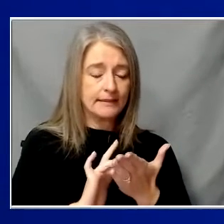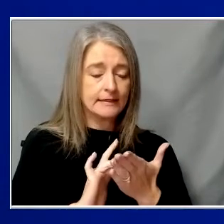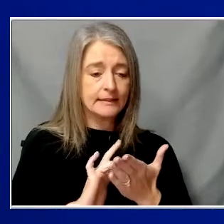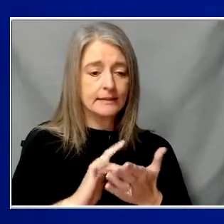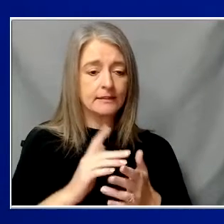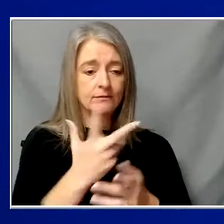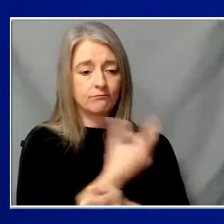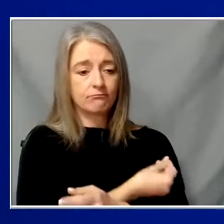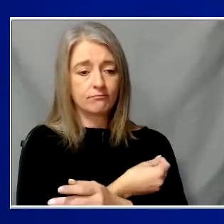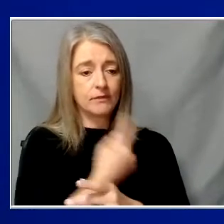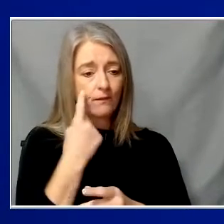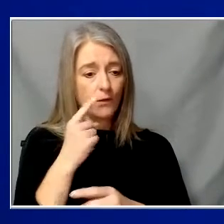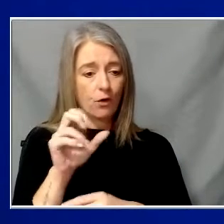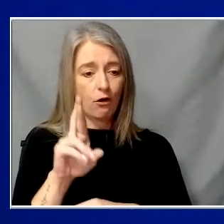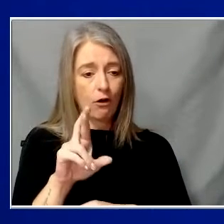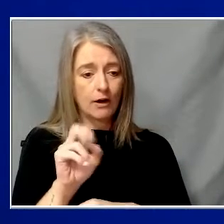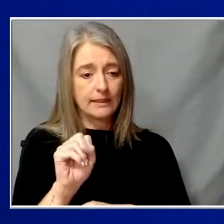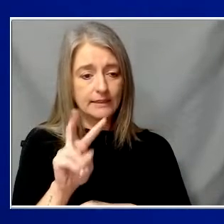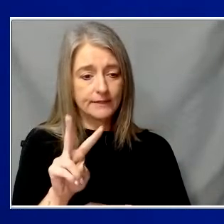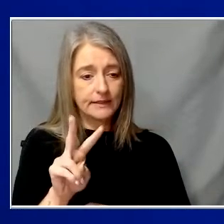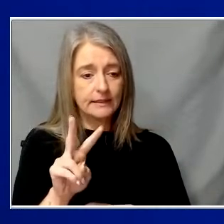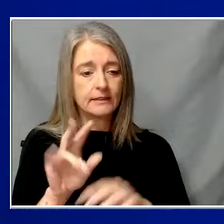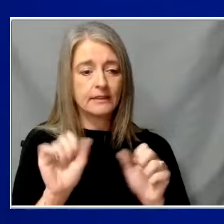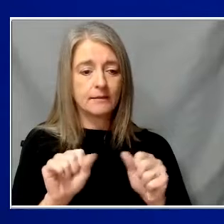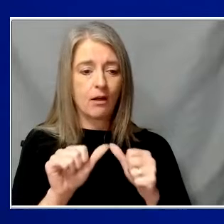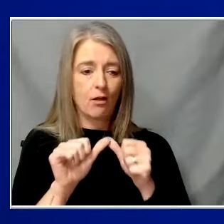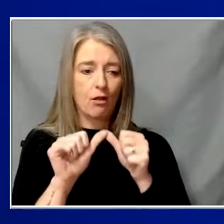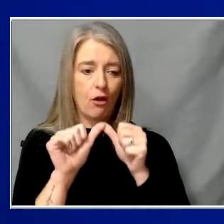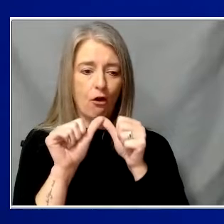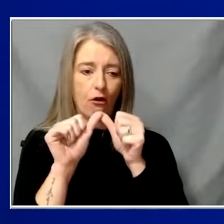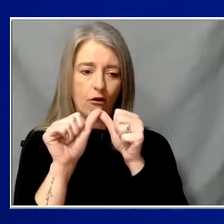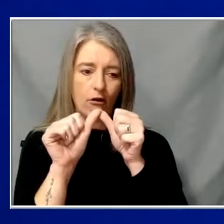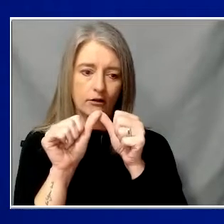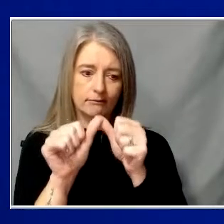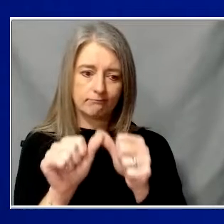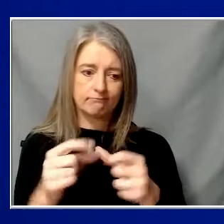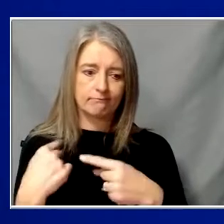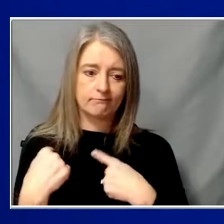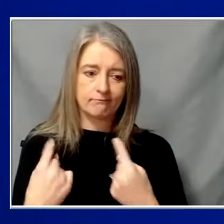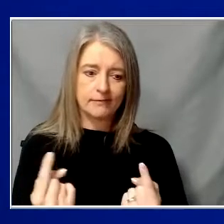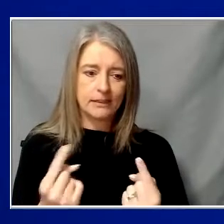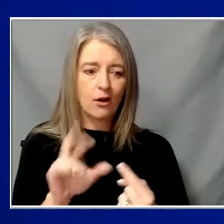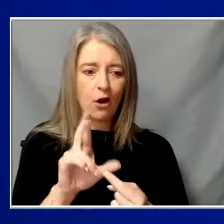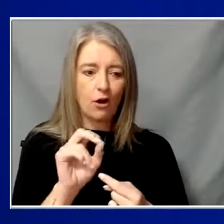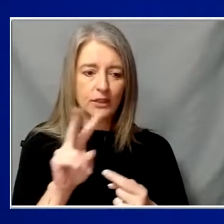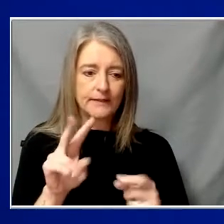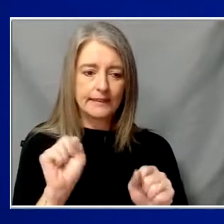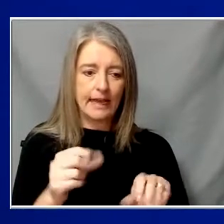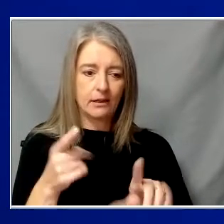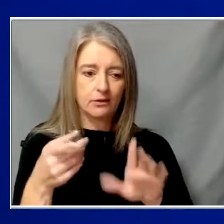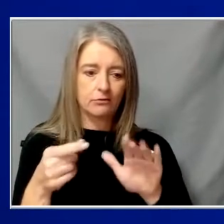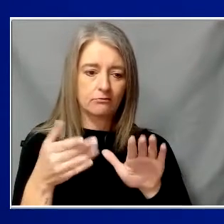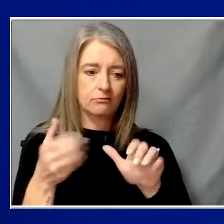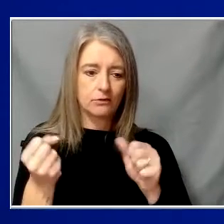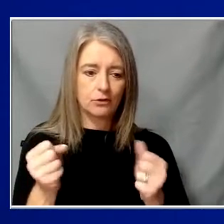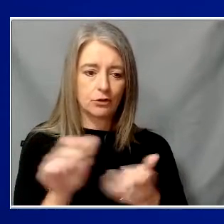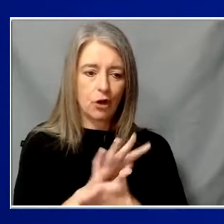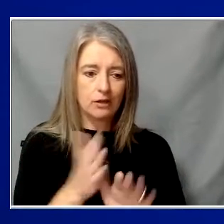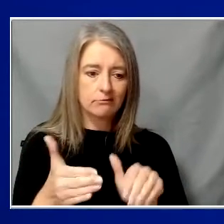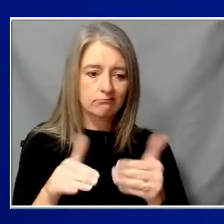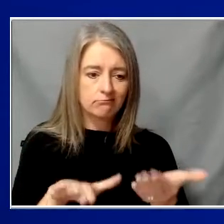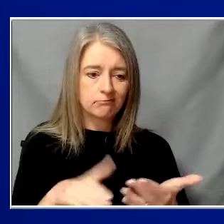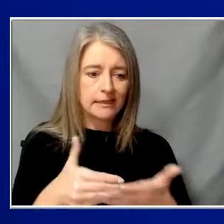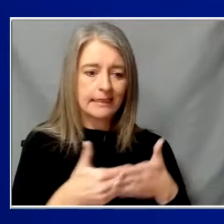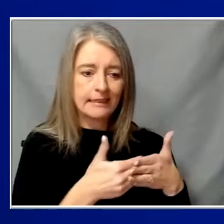treatments for RSV. It has been a long time. We know the morbidity and mortality that RSV can cause, both in infants, but also in older